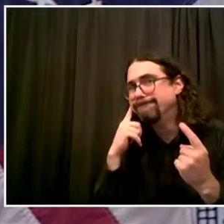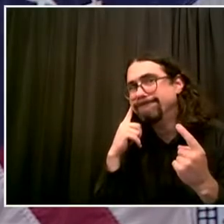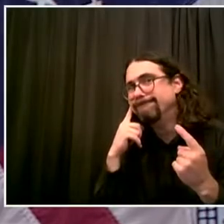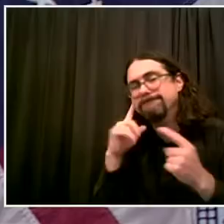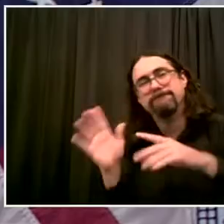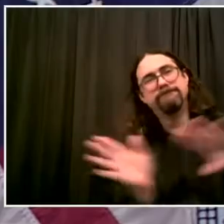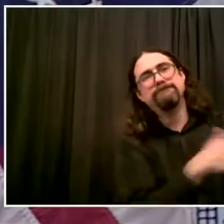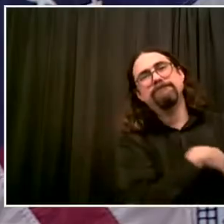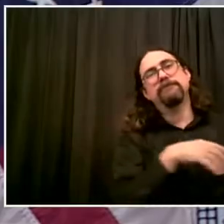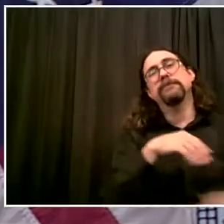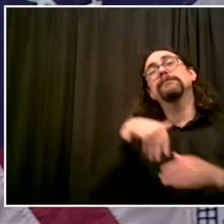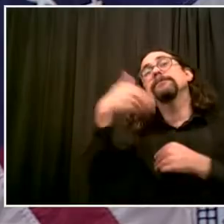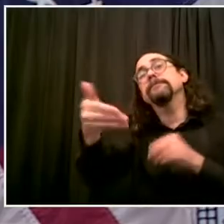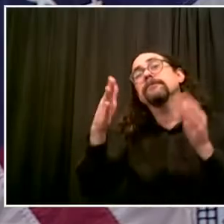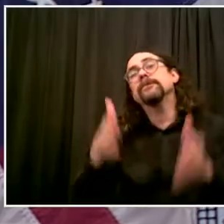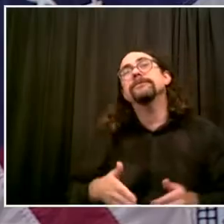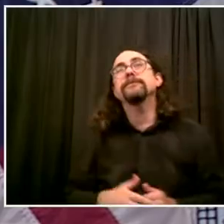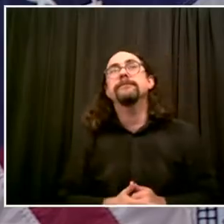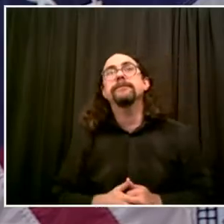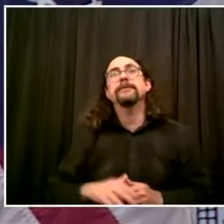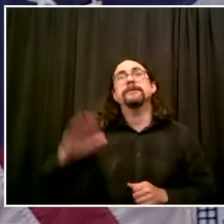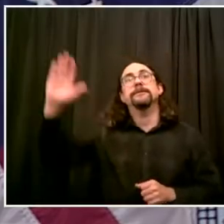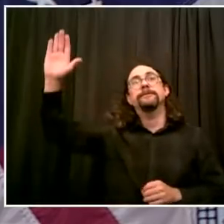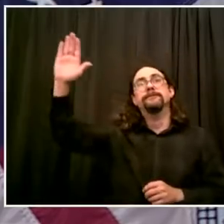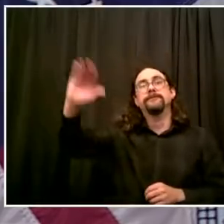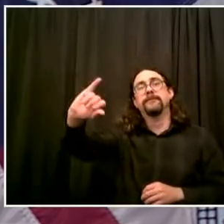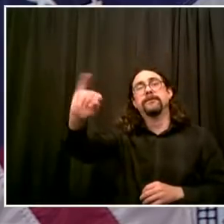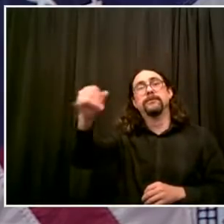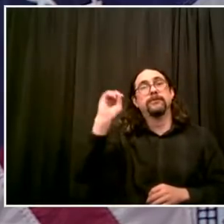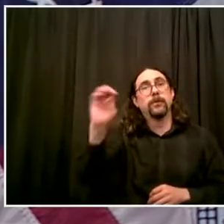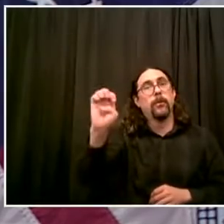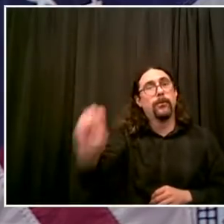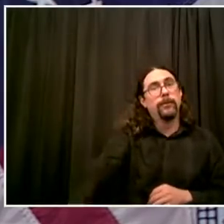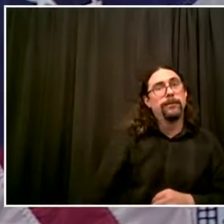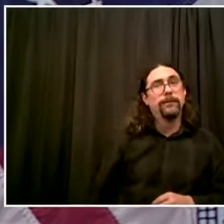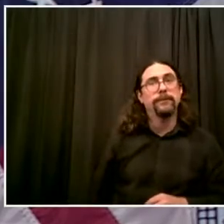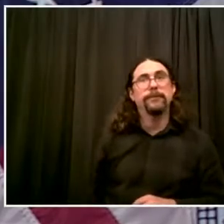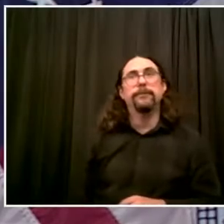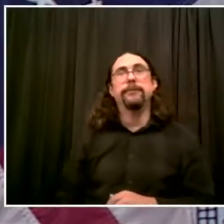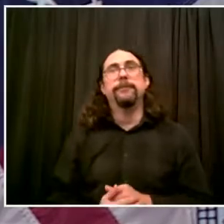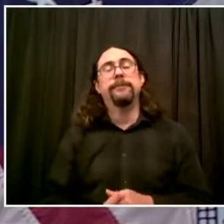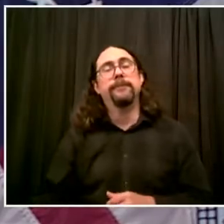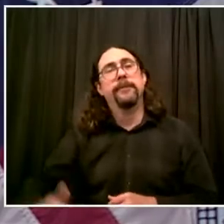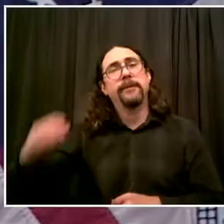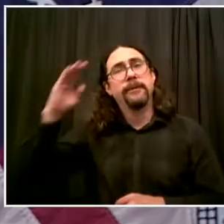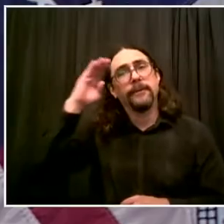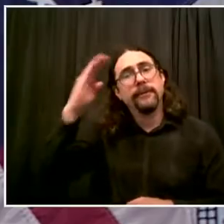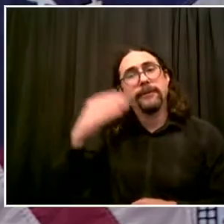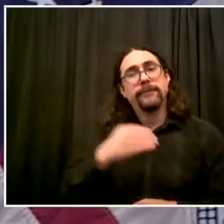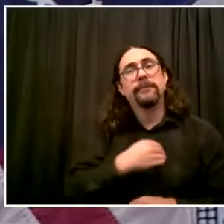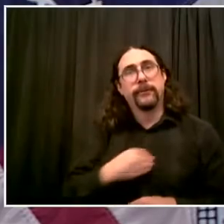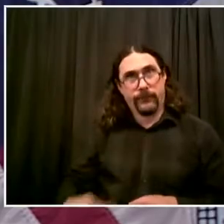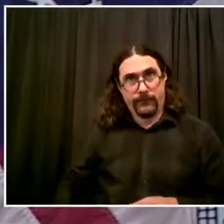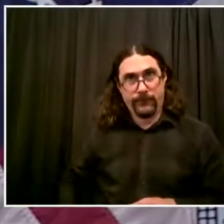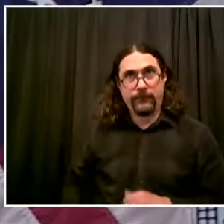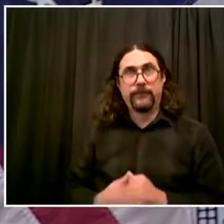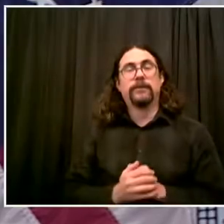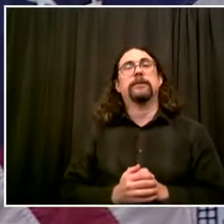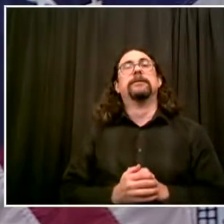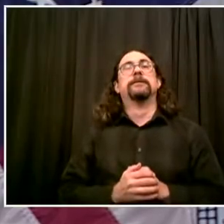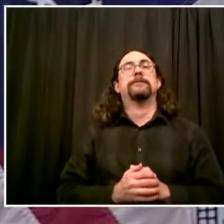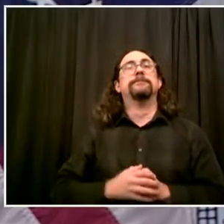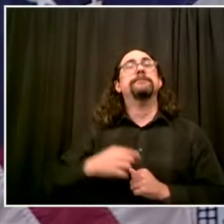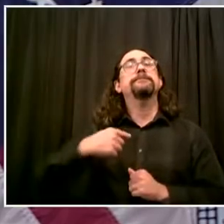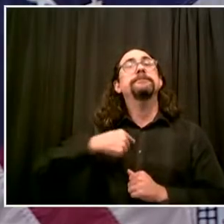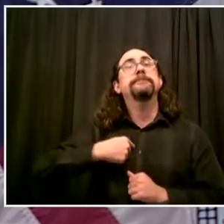Hi, Mr. Mayor. Hey. My first question is just to confirm something you said earlier. Are you trying to